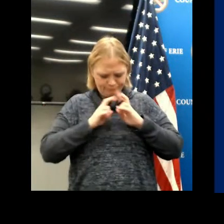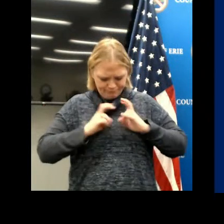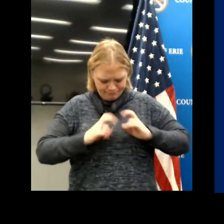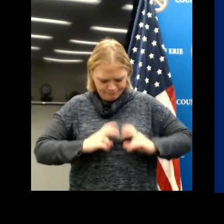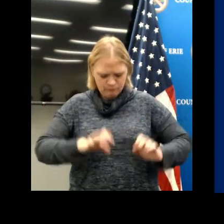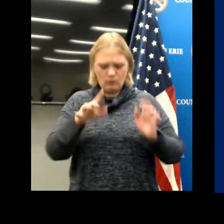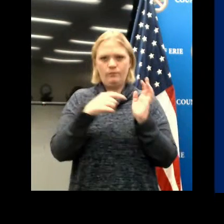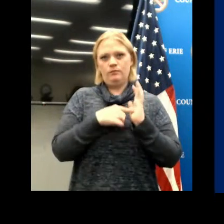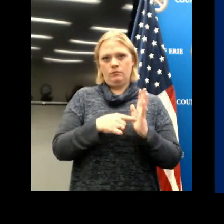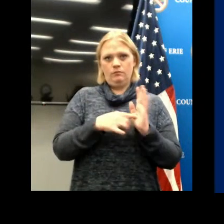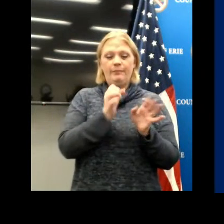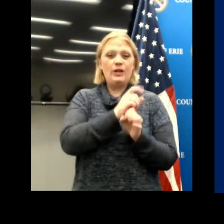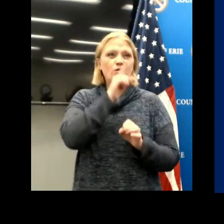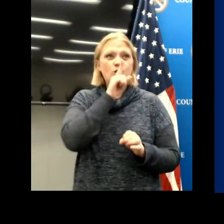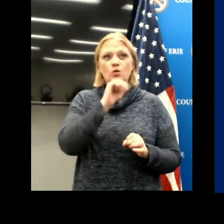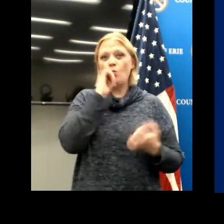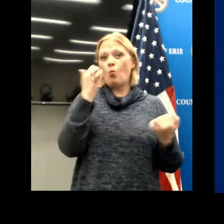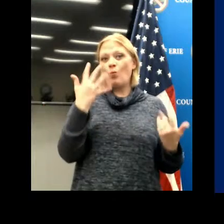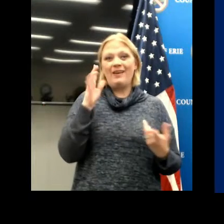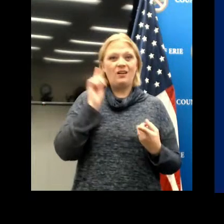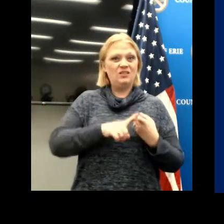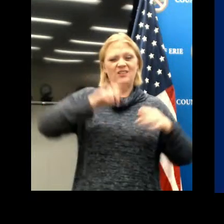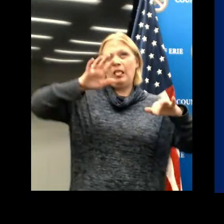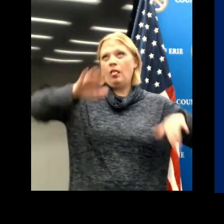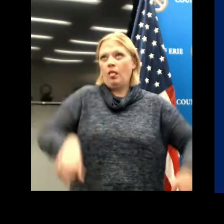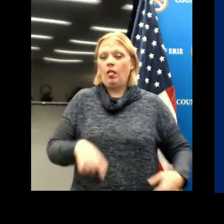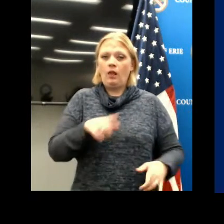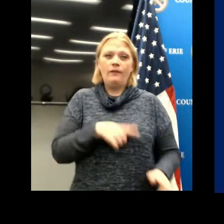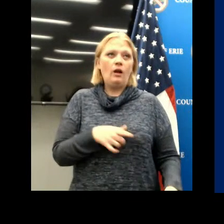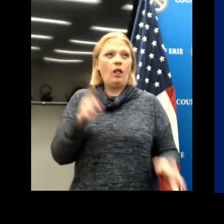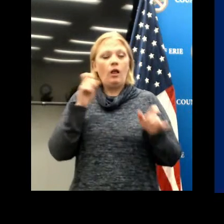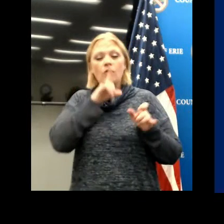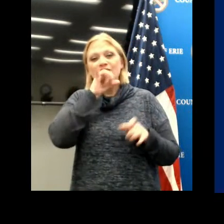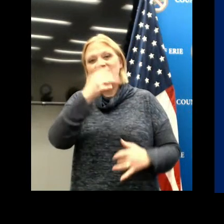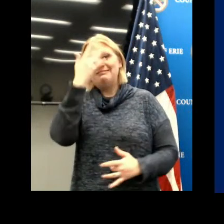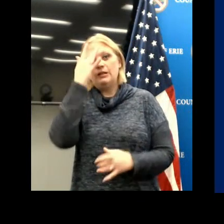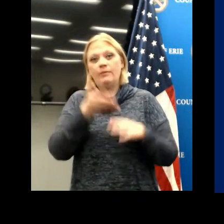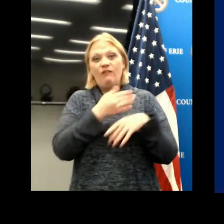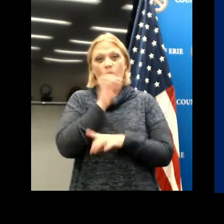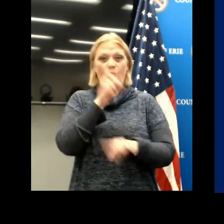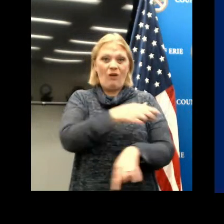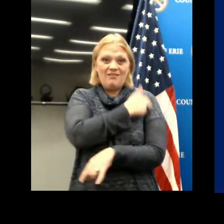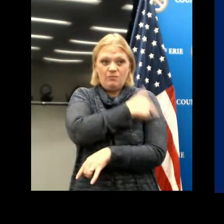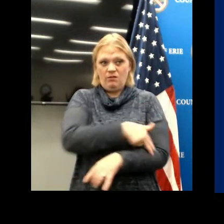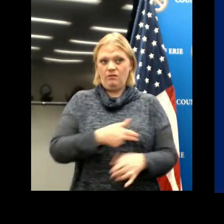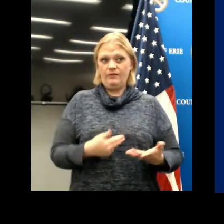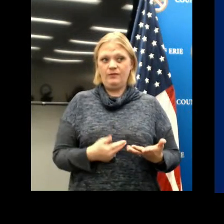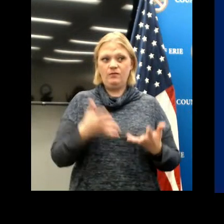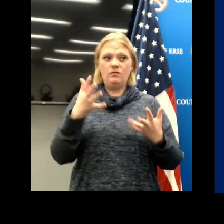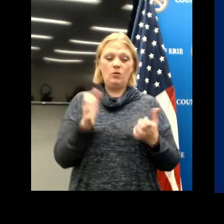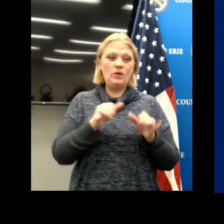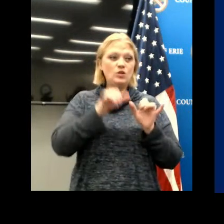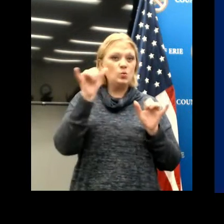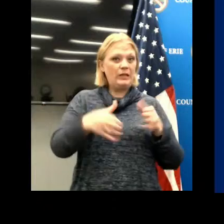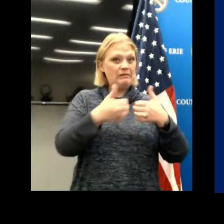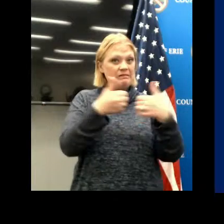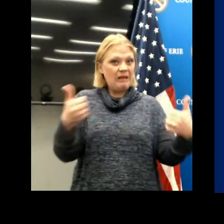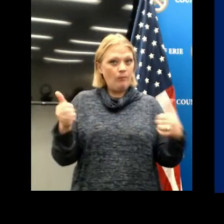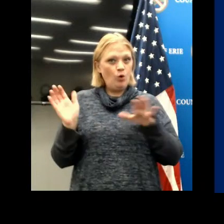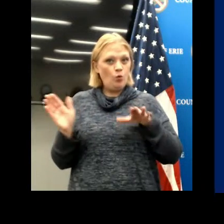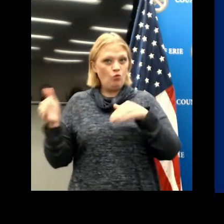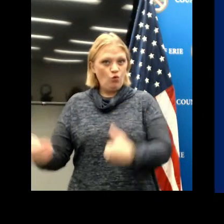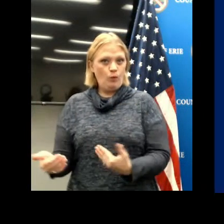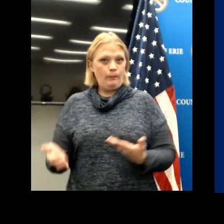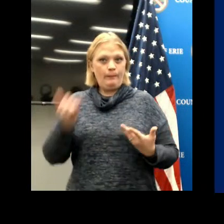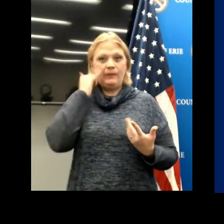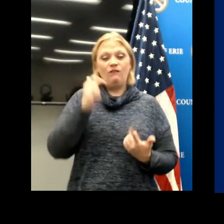to make sure that you don't wait till it's too late and you're really sick before you go to the hospital. You want to stay in a separate room if